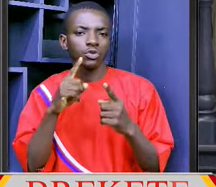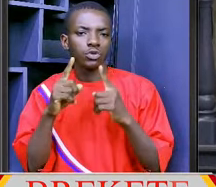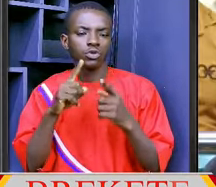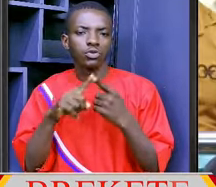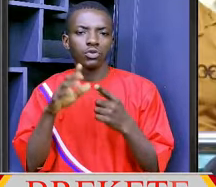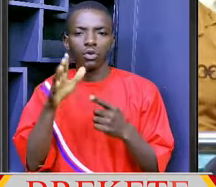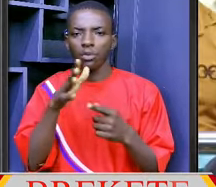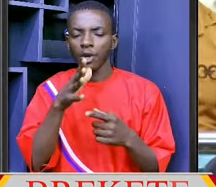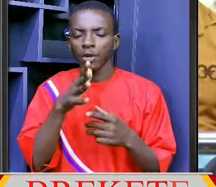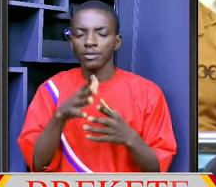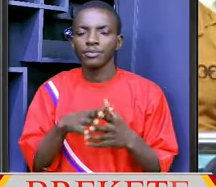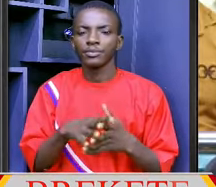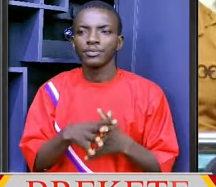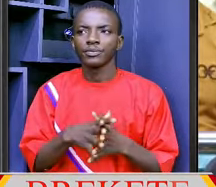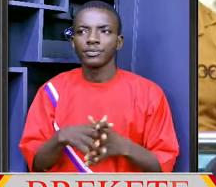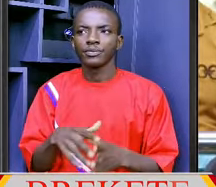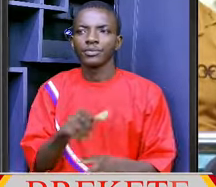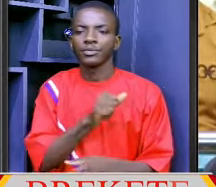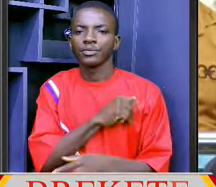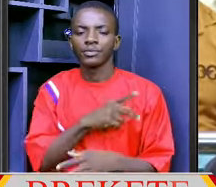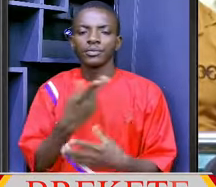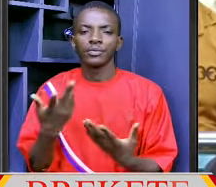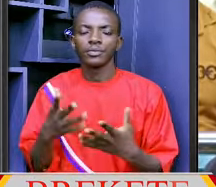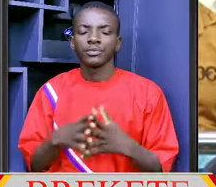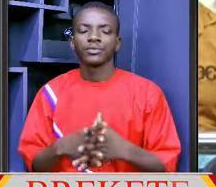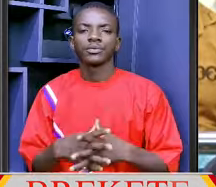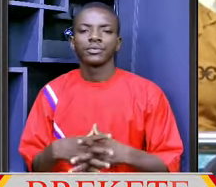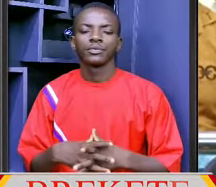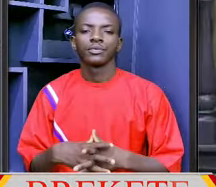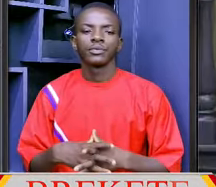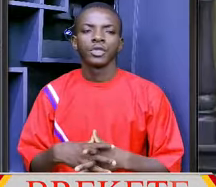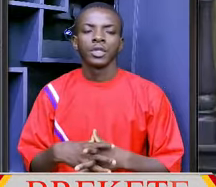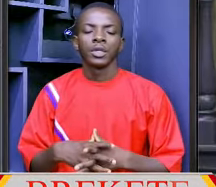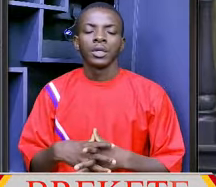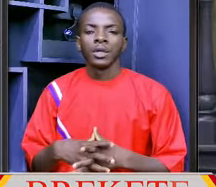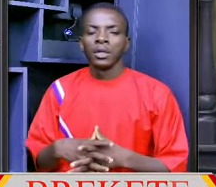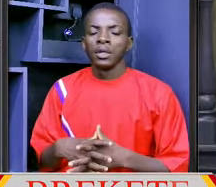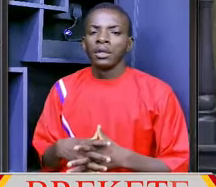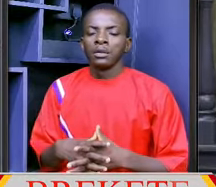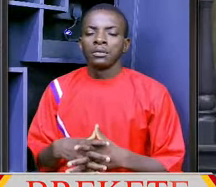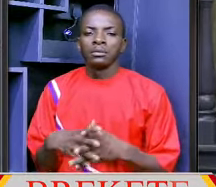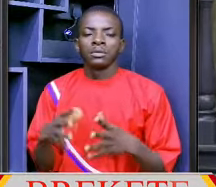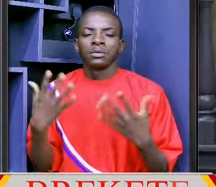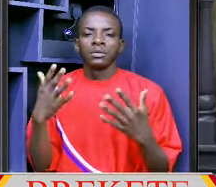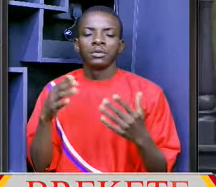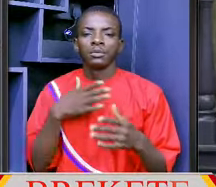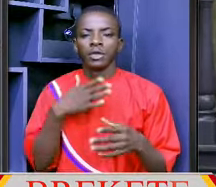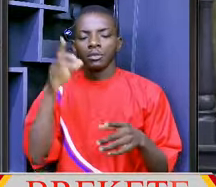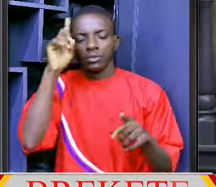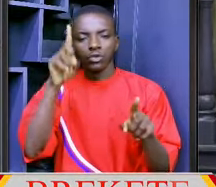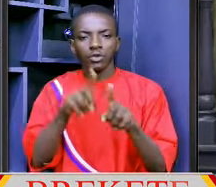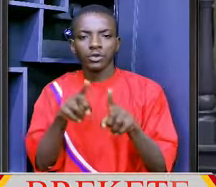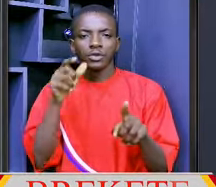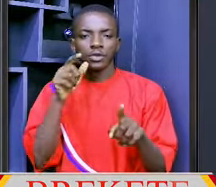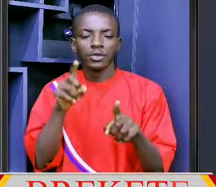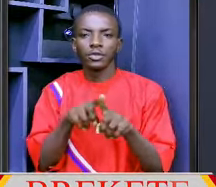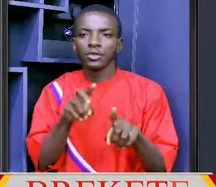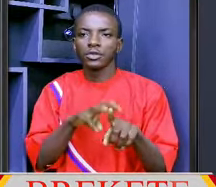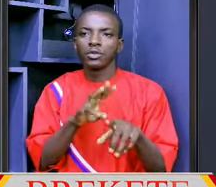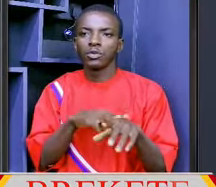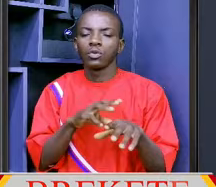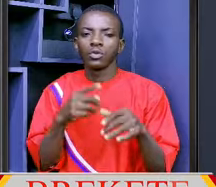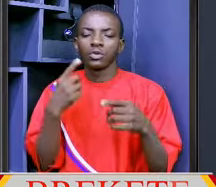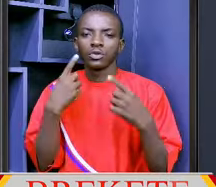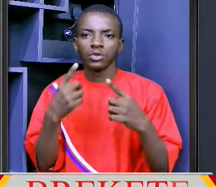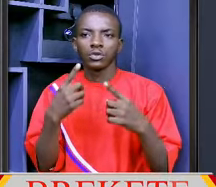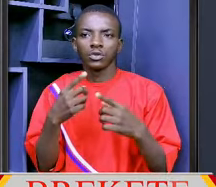Okay. Thank you. I'm not happy when I come see her because she was not like this. I'm not happy about that. Thank you very much. My brothers, my sisters, wait till